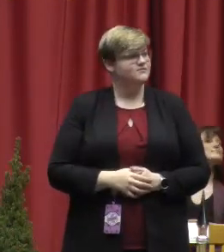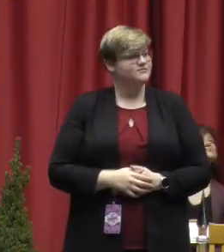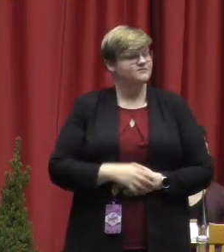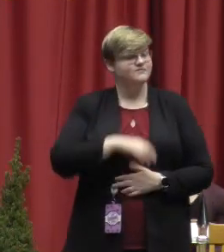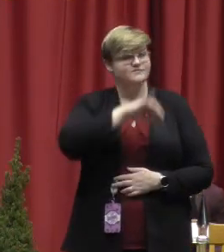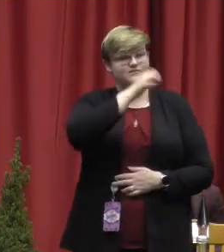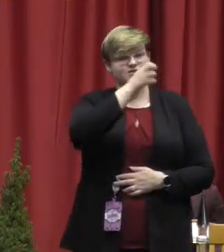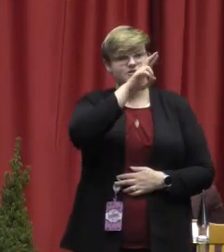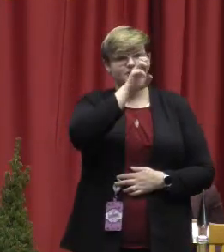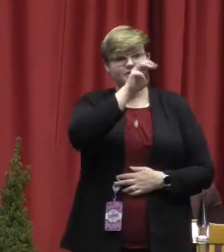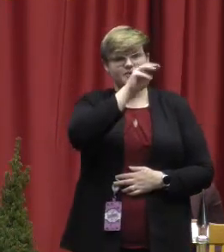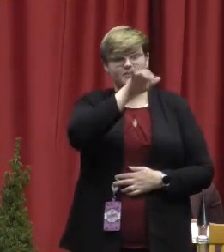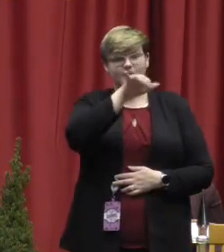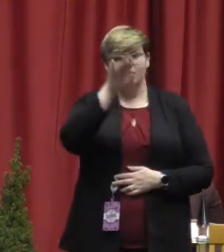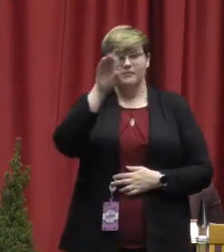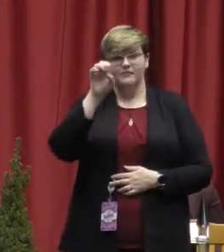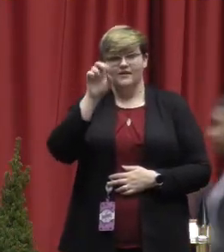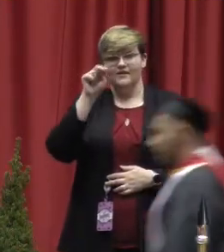Jeremy Benali,